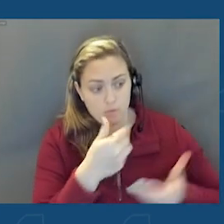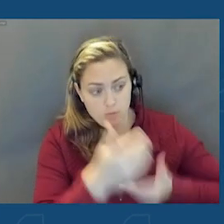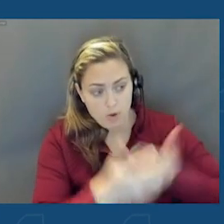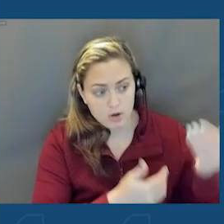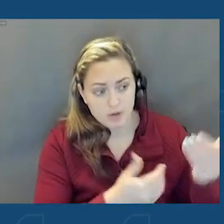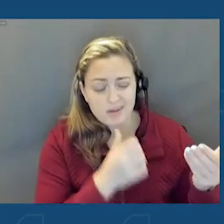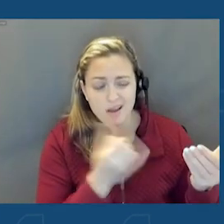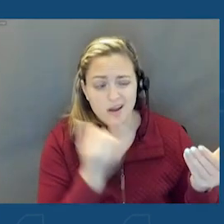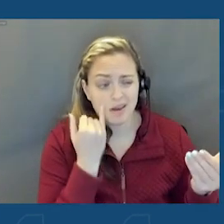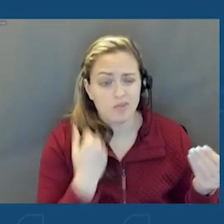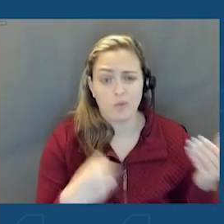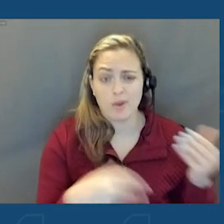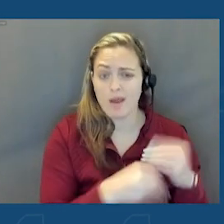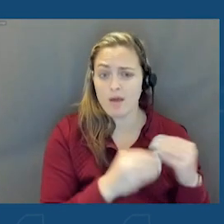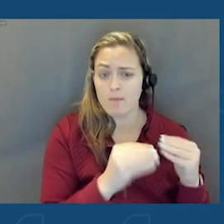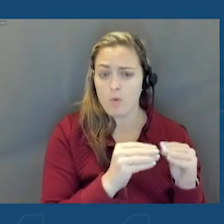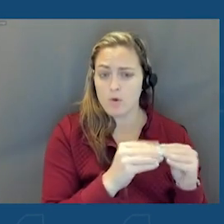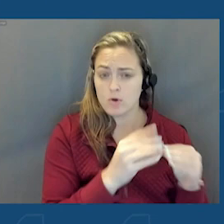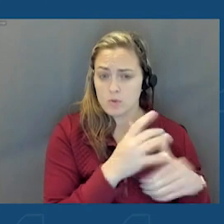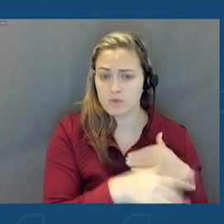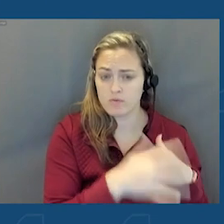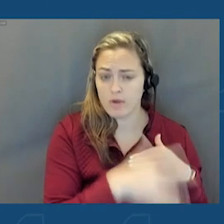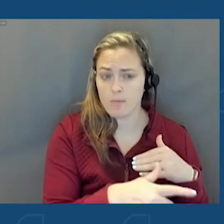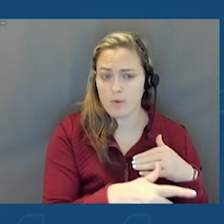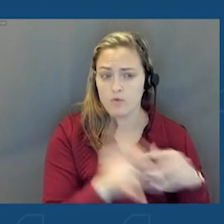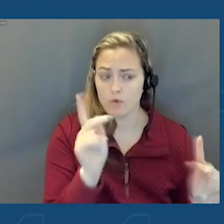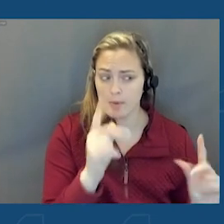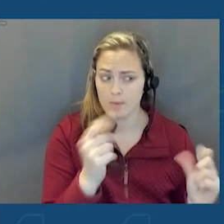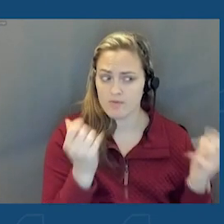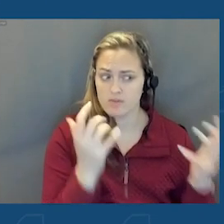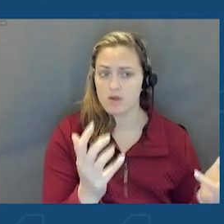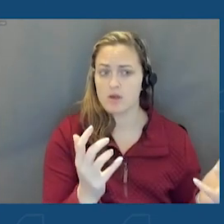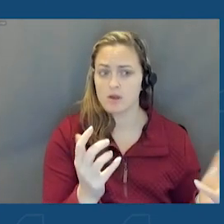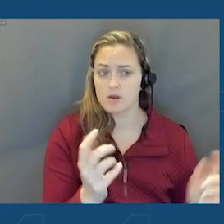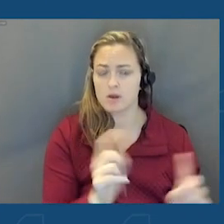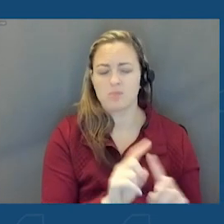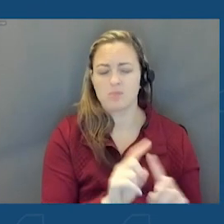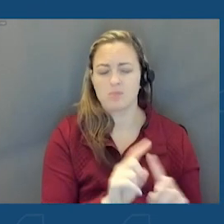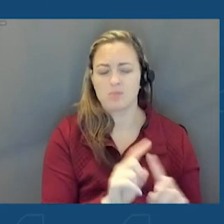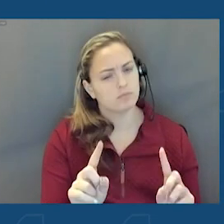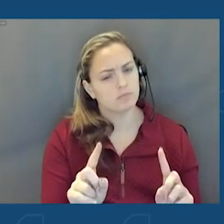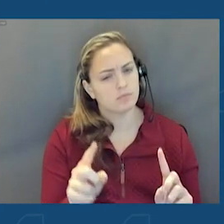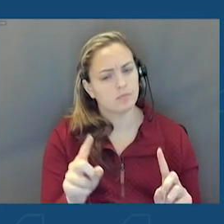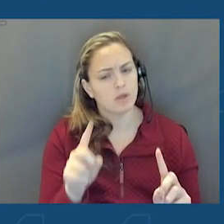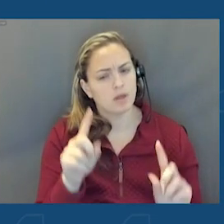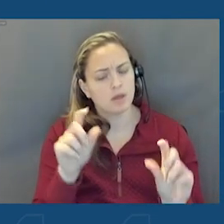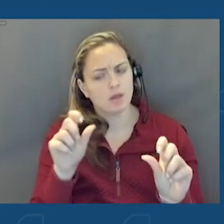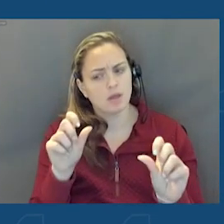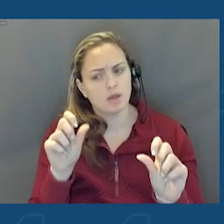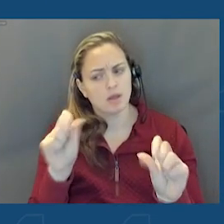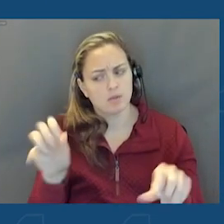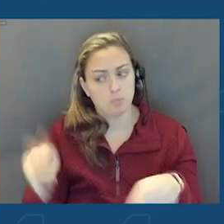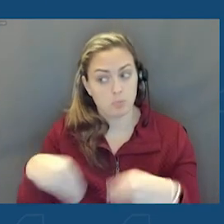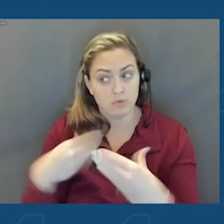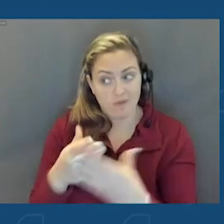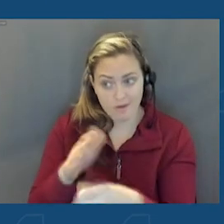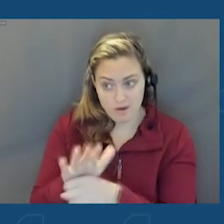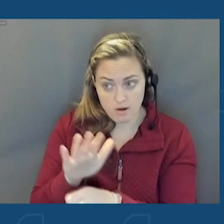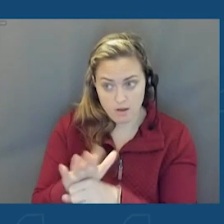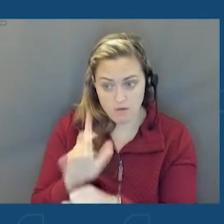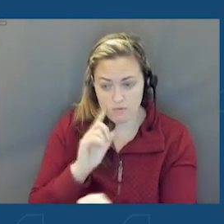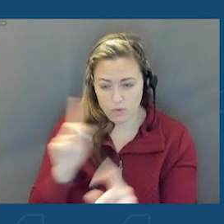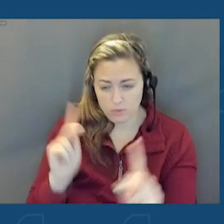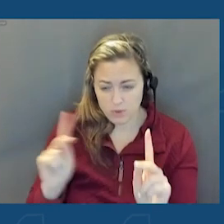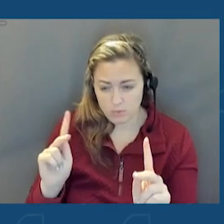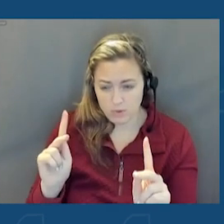add more to the abundance for those who have much. It's whether we provide enough for